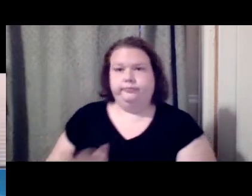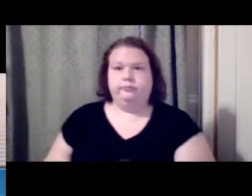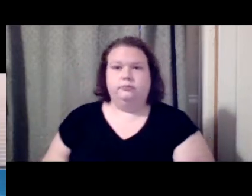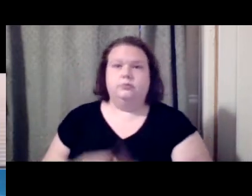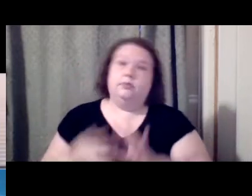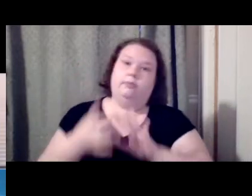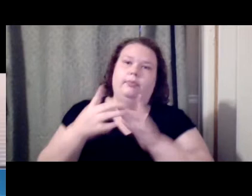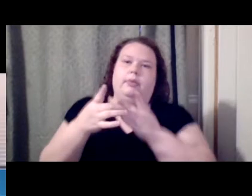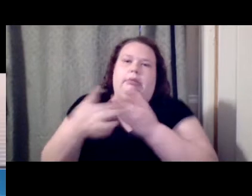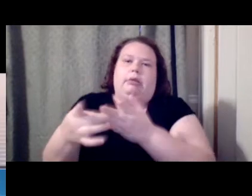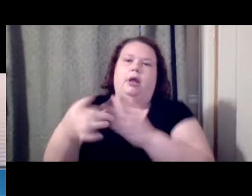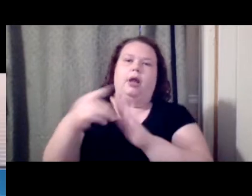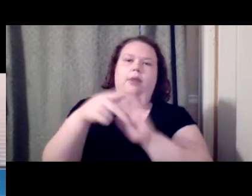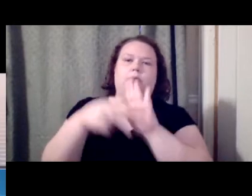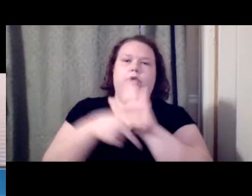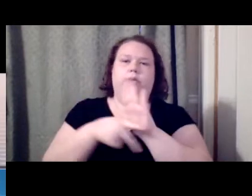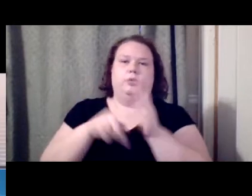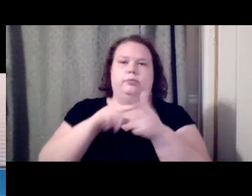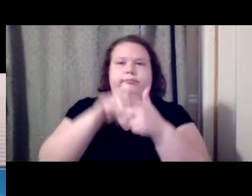guiding principles.